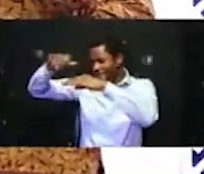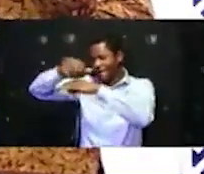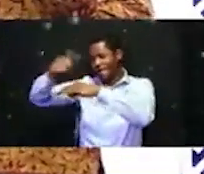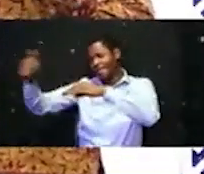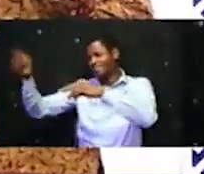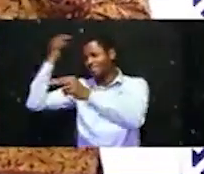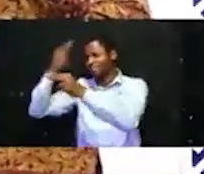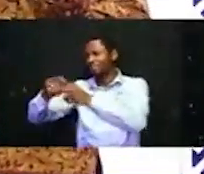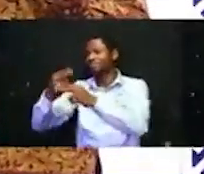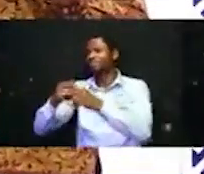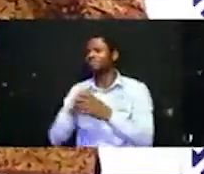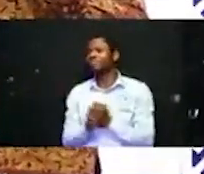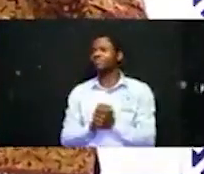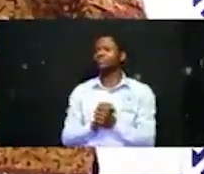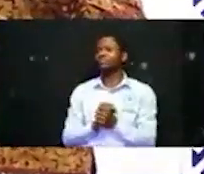other name.